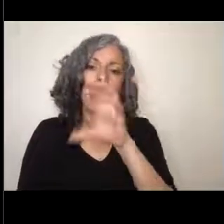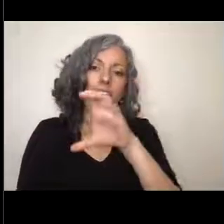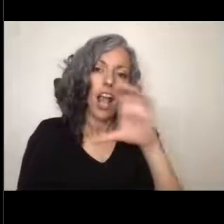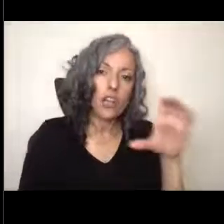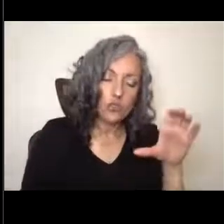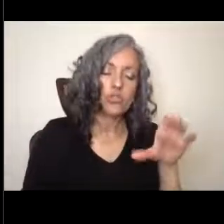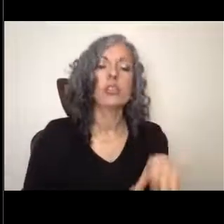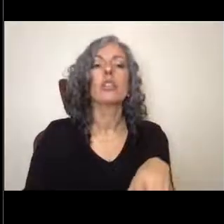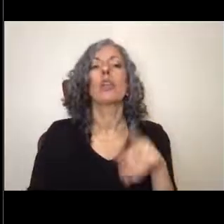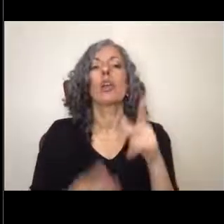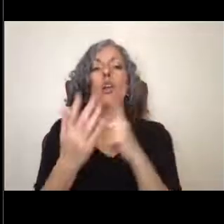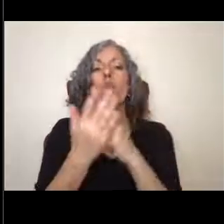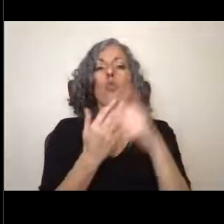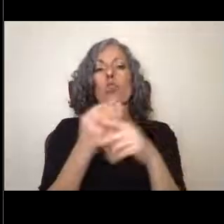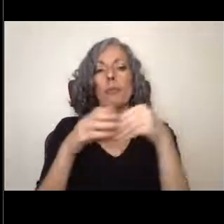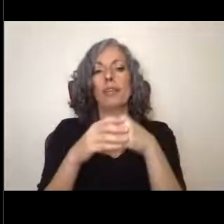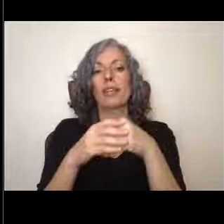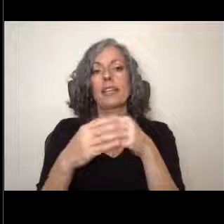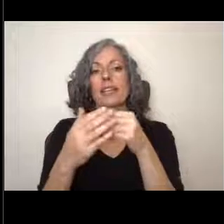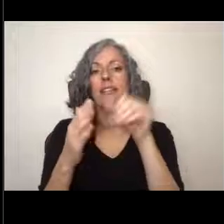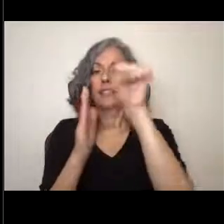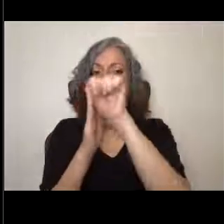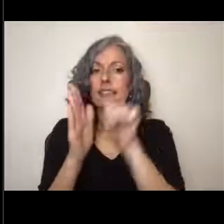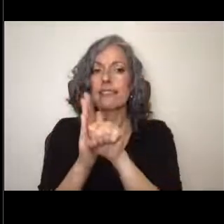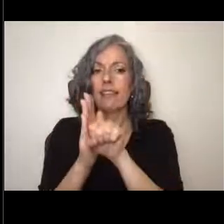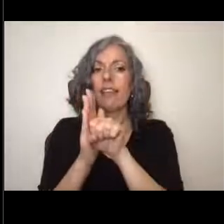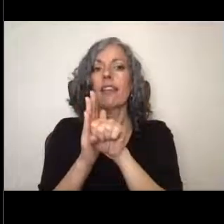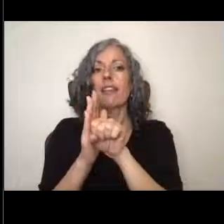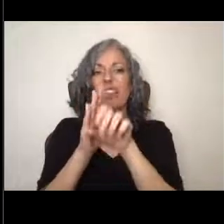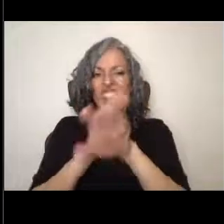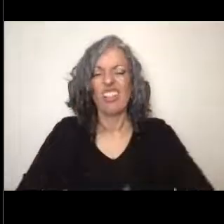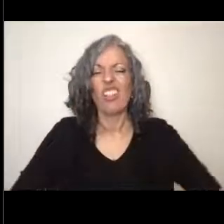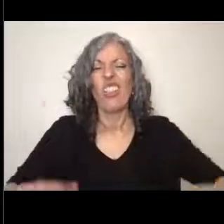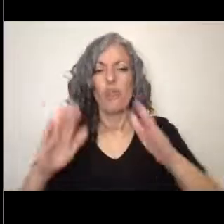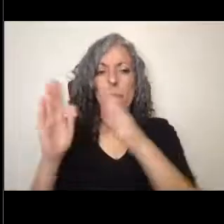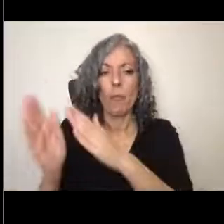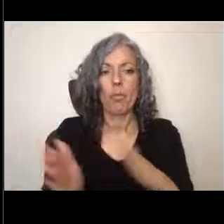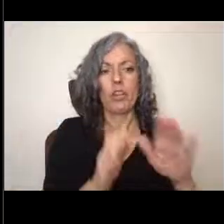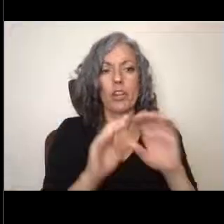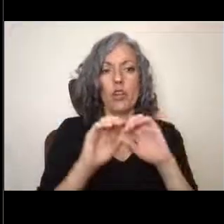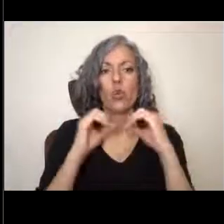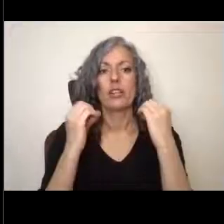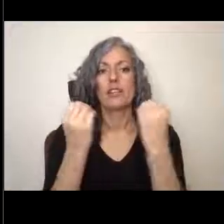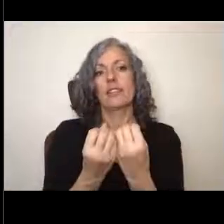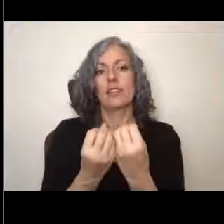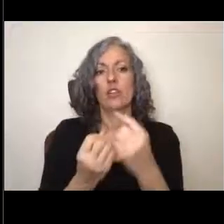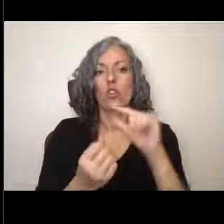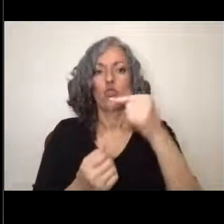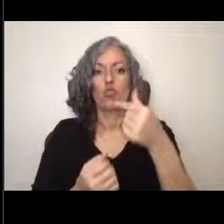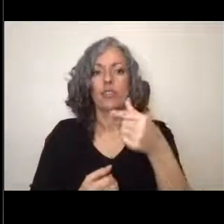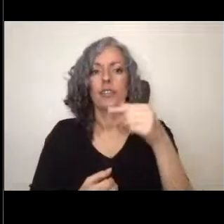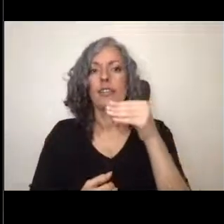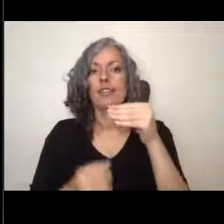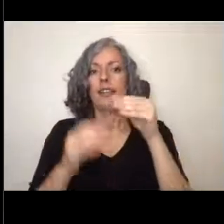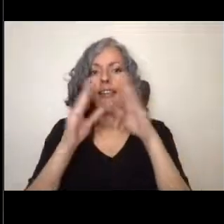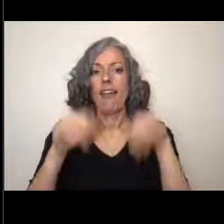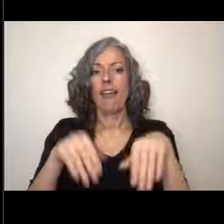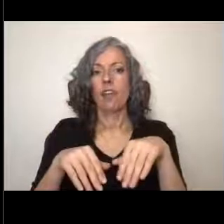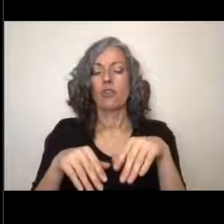in the statewide, small urban and rural, metropolitan planning organization, and greenhouse gas reduction fund components of the